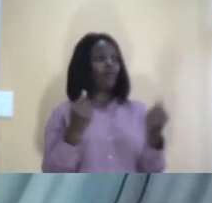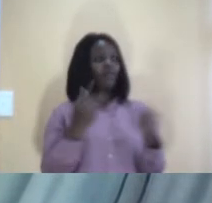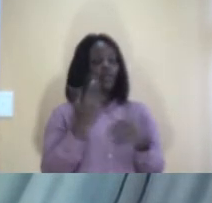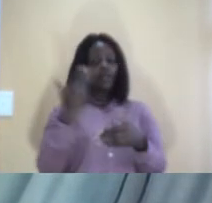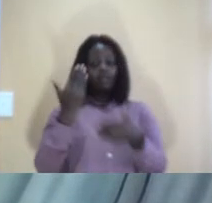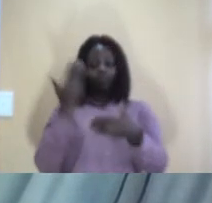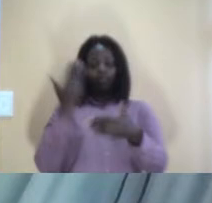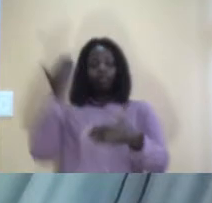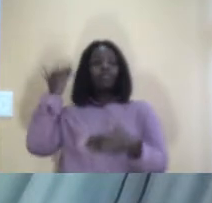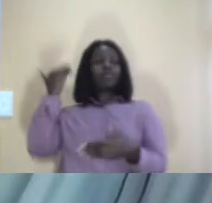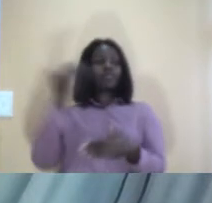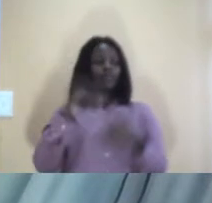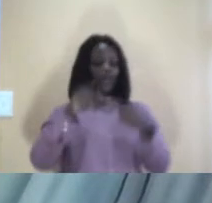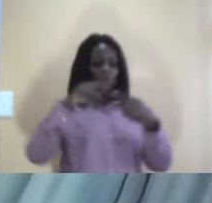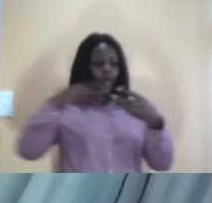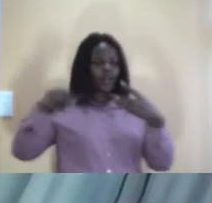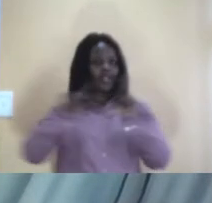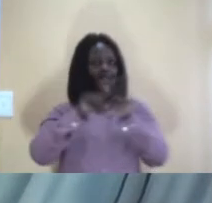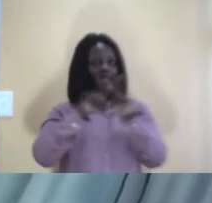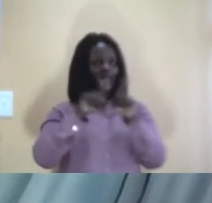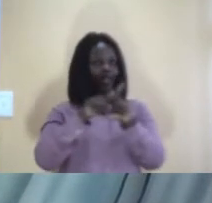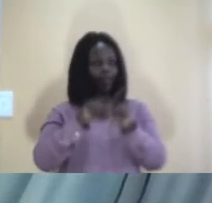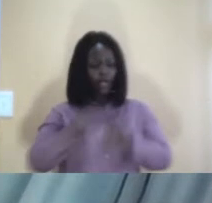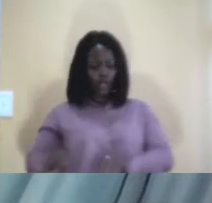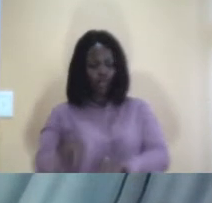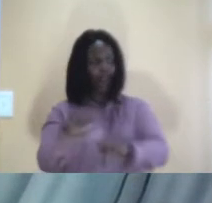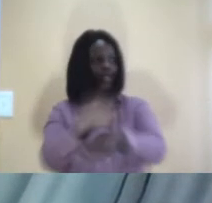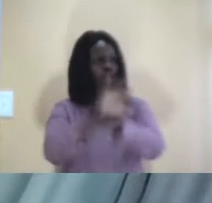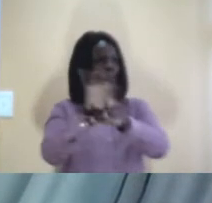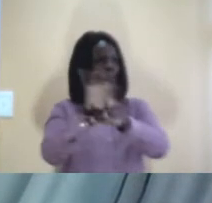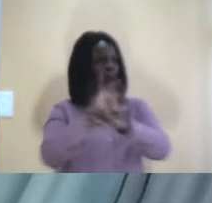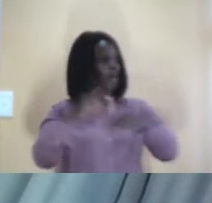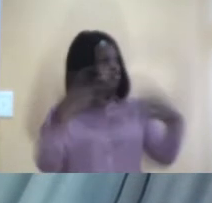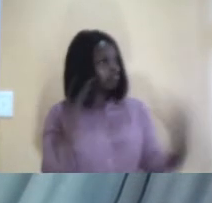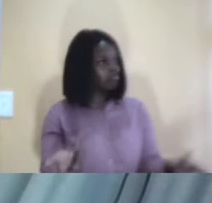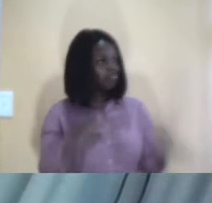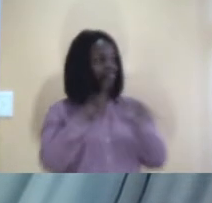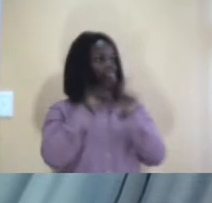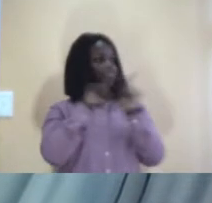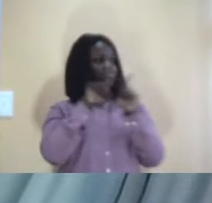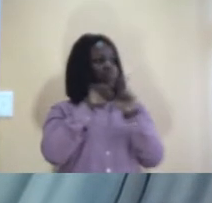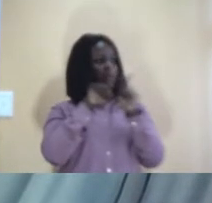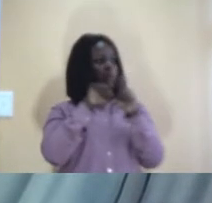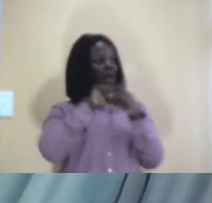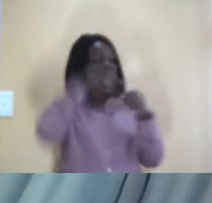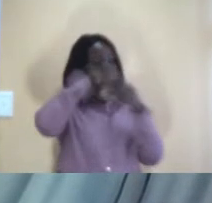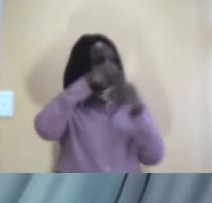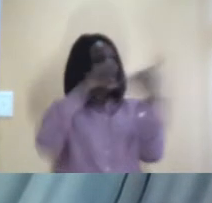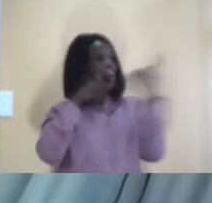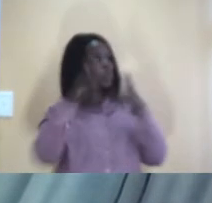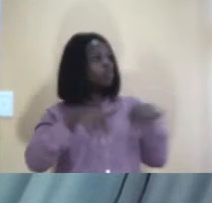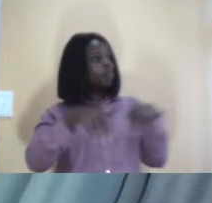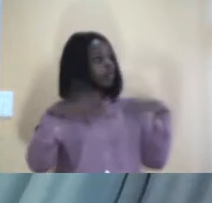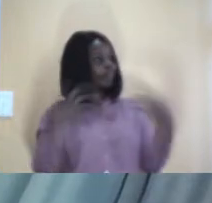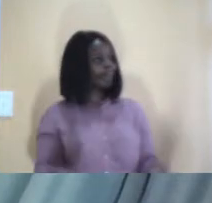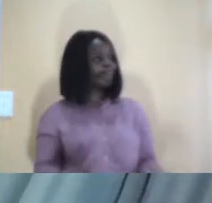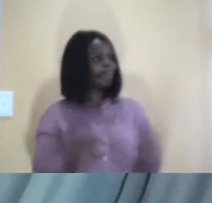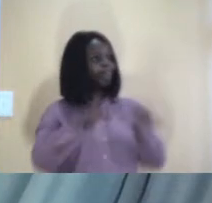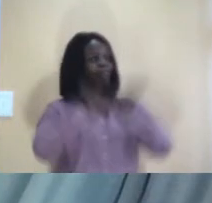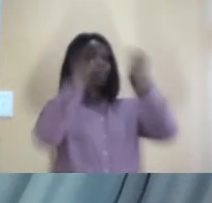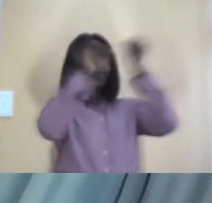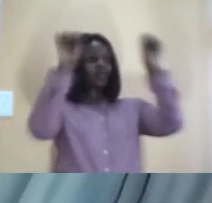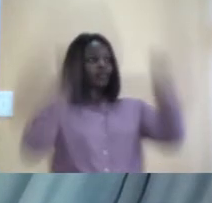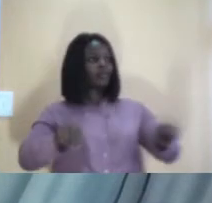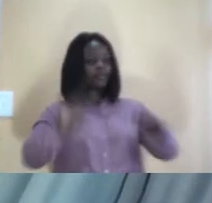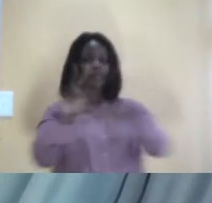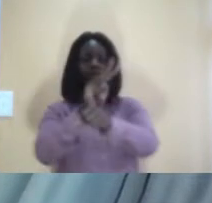fundings, a lack of strategy planning and poor internal controls, system not in place to